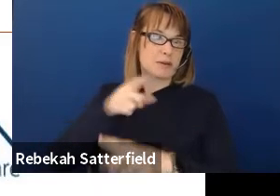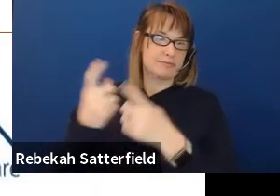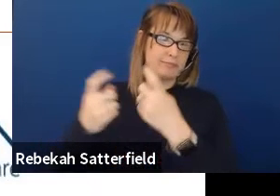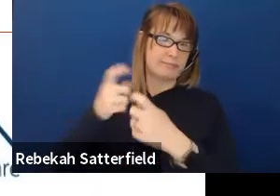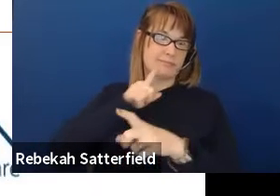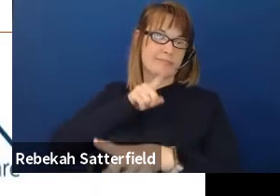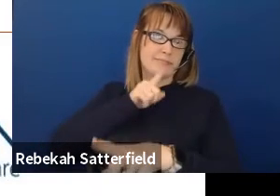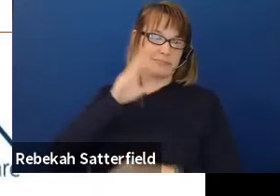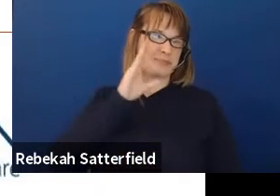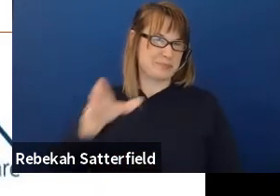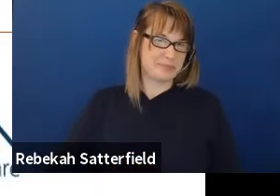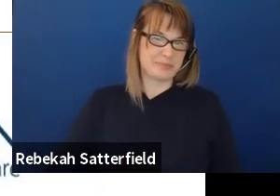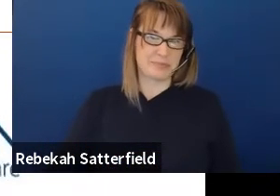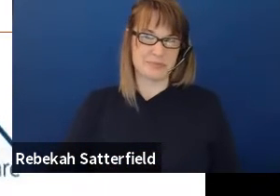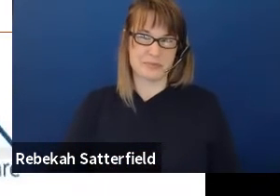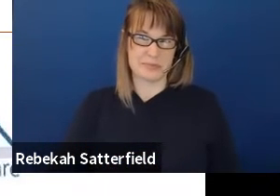of the webinar.